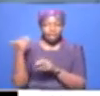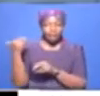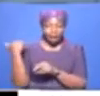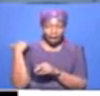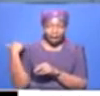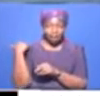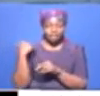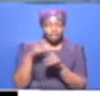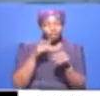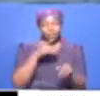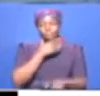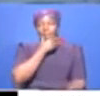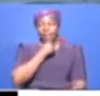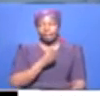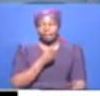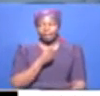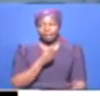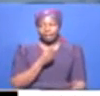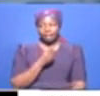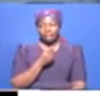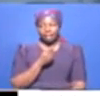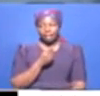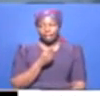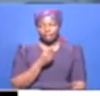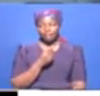Alerts. The issue to do with hate speech,